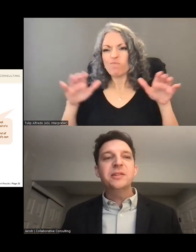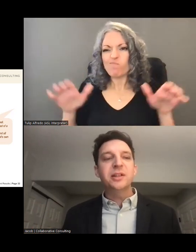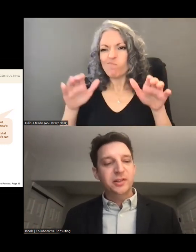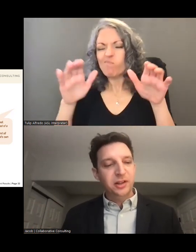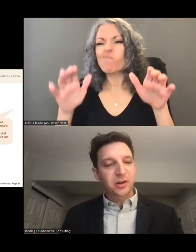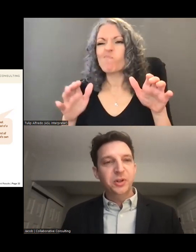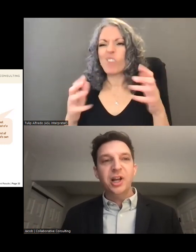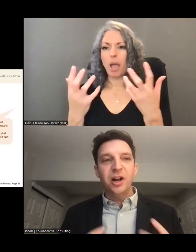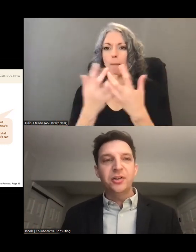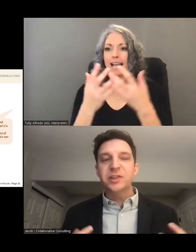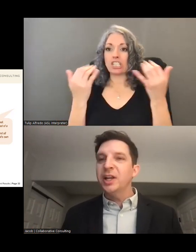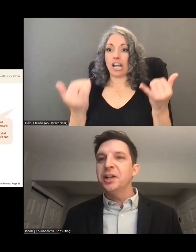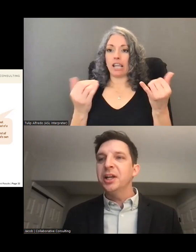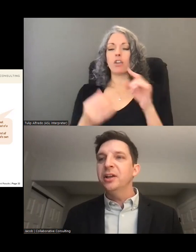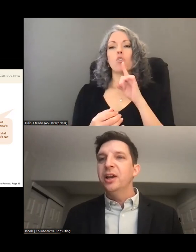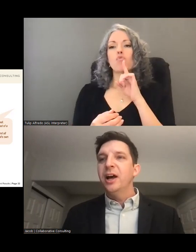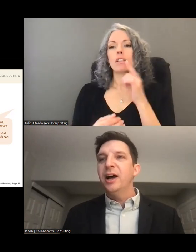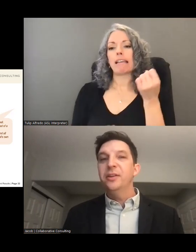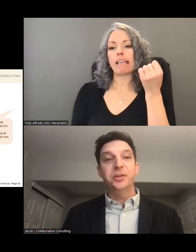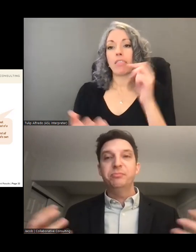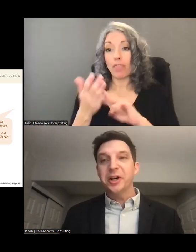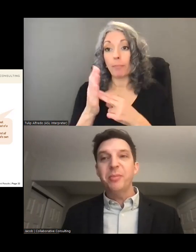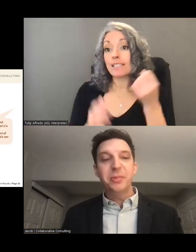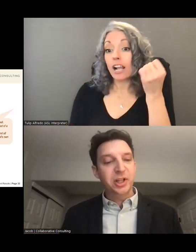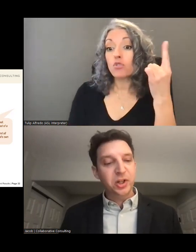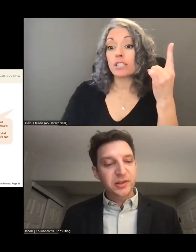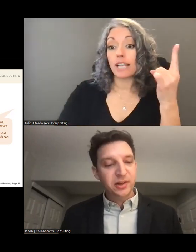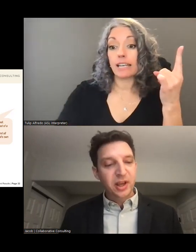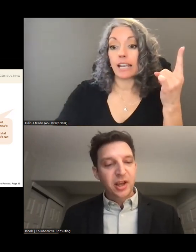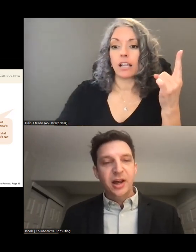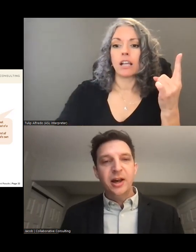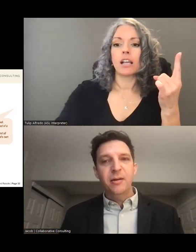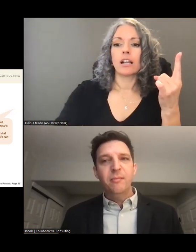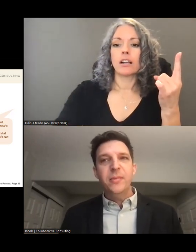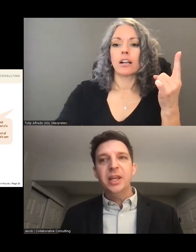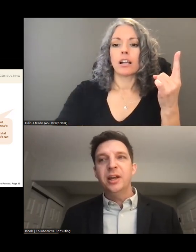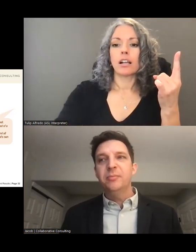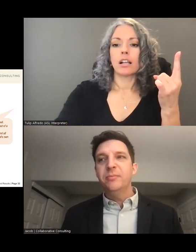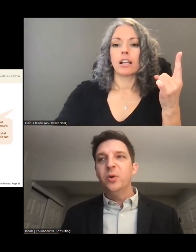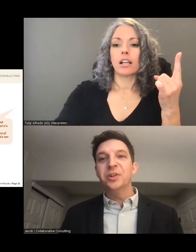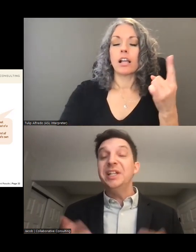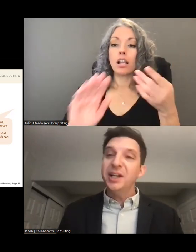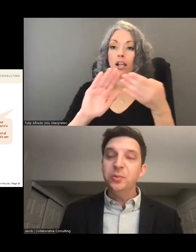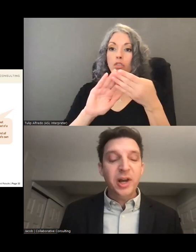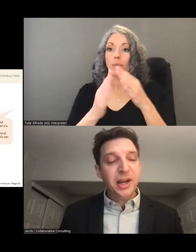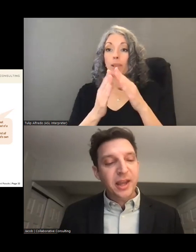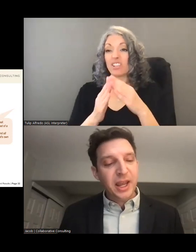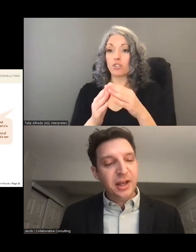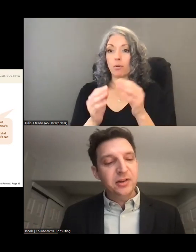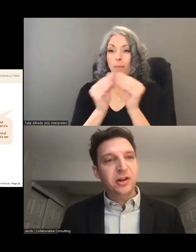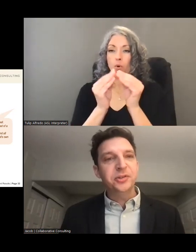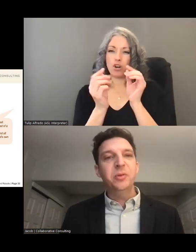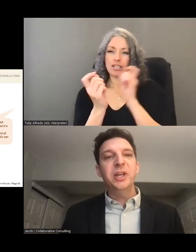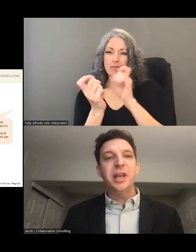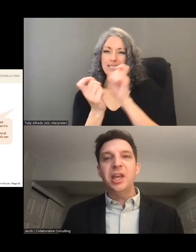this means is, really understanding the target populations in a more detailed way,